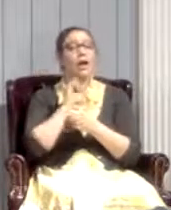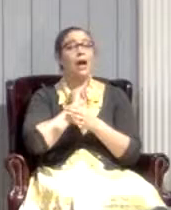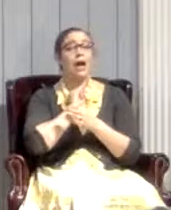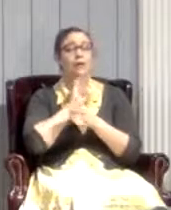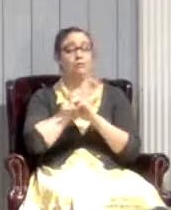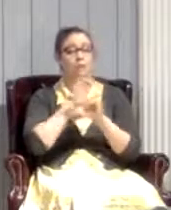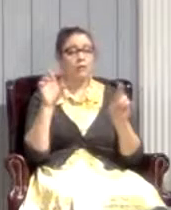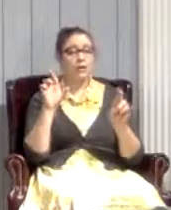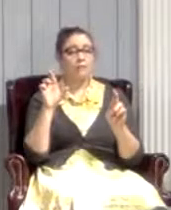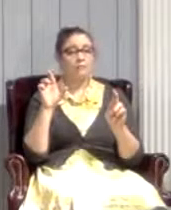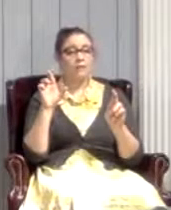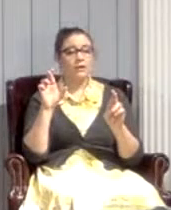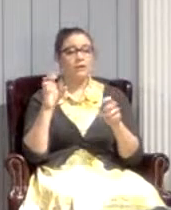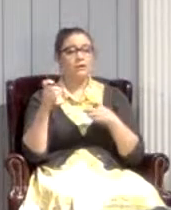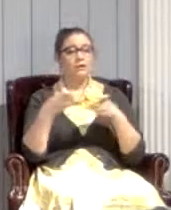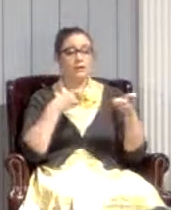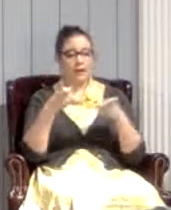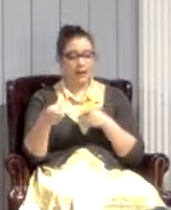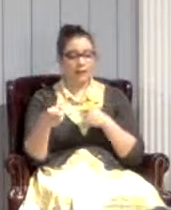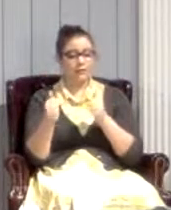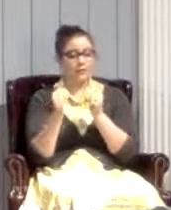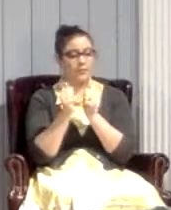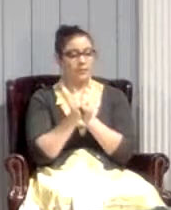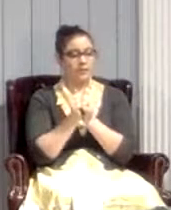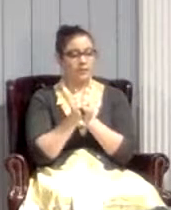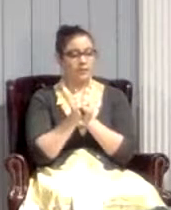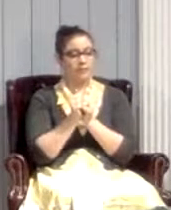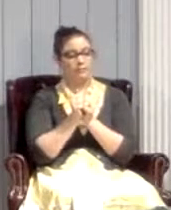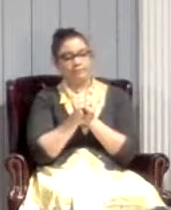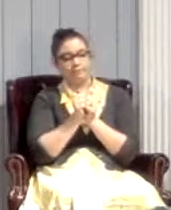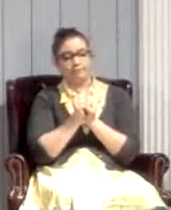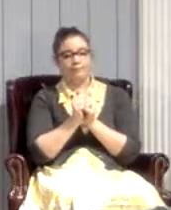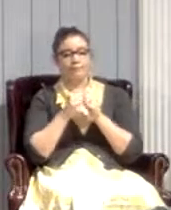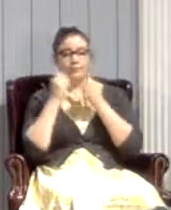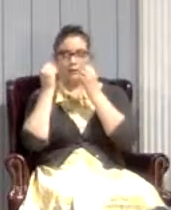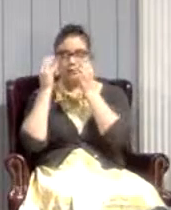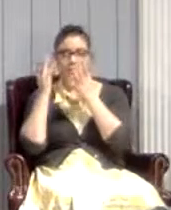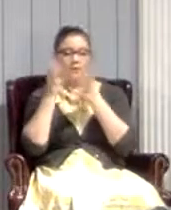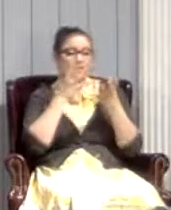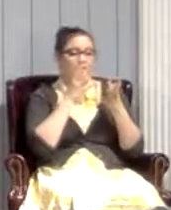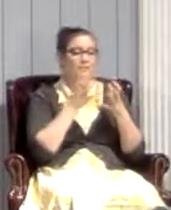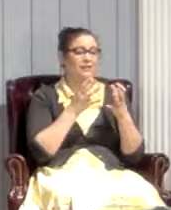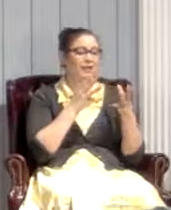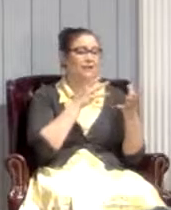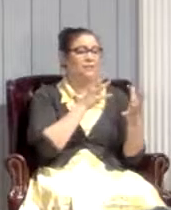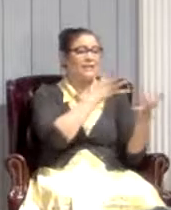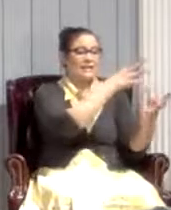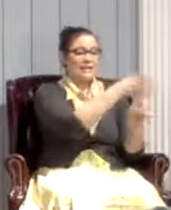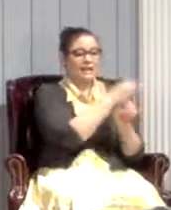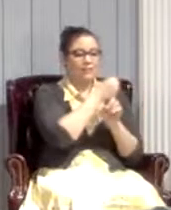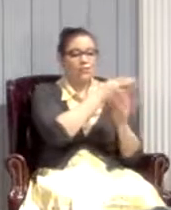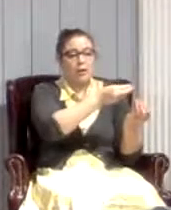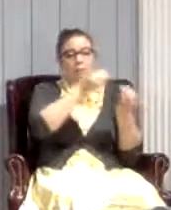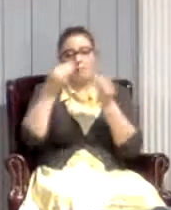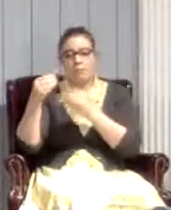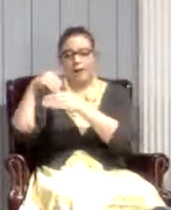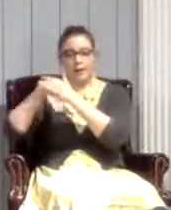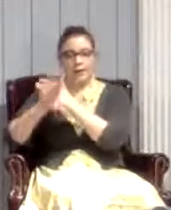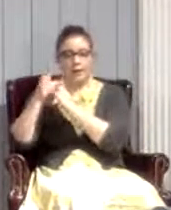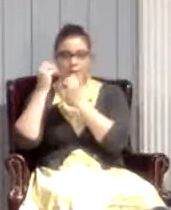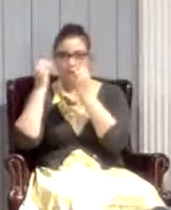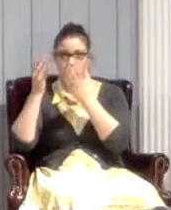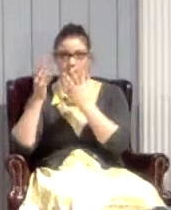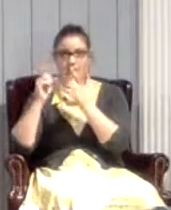disobedience, so that it can be captured and brought into obedience. Then he says, when